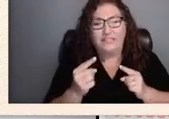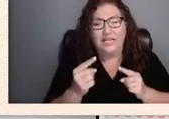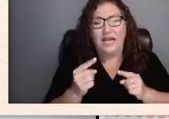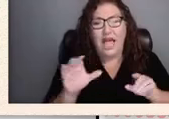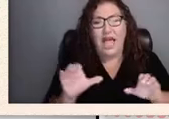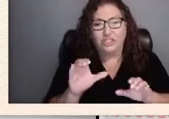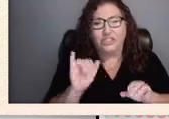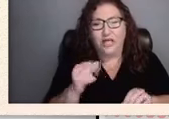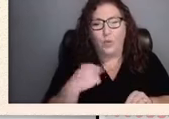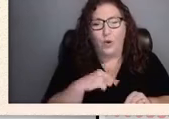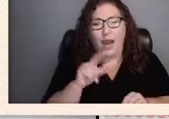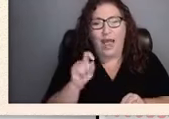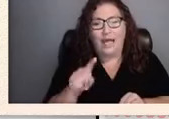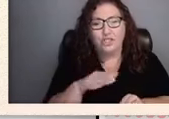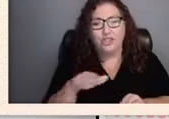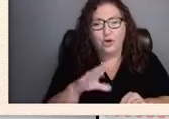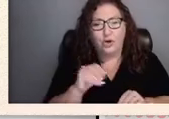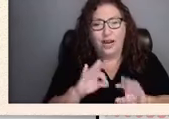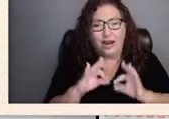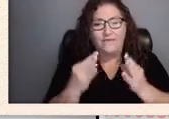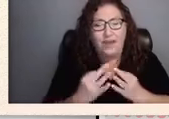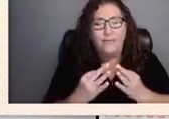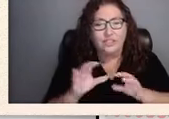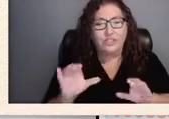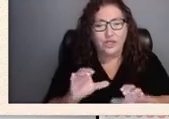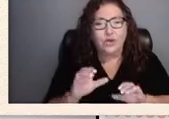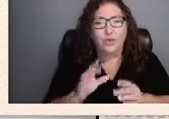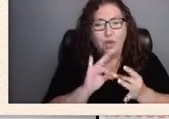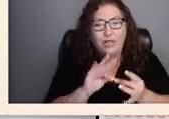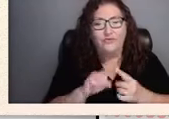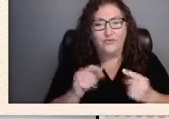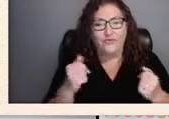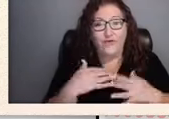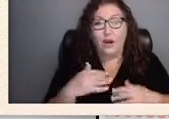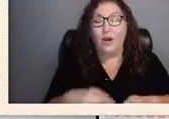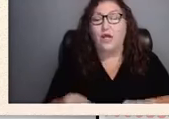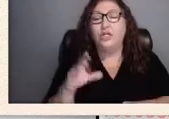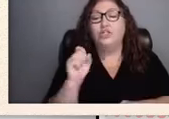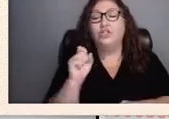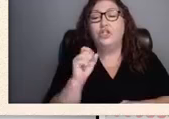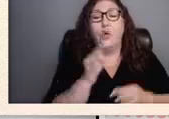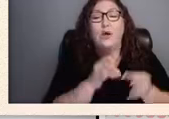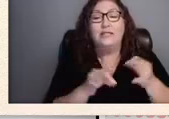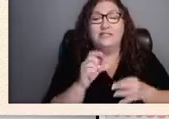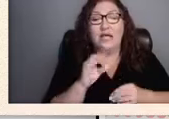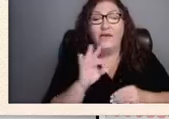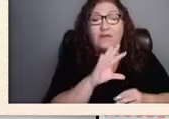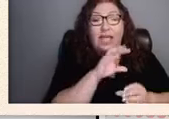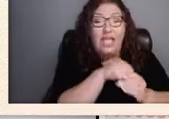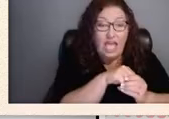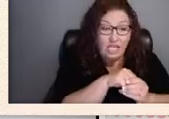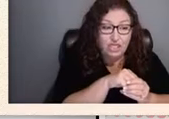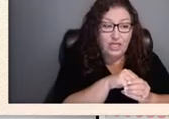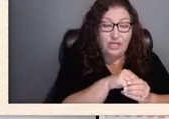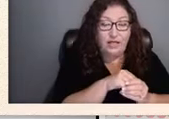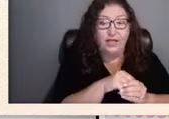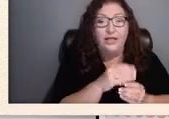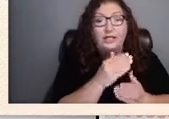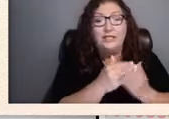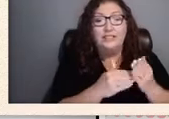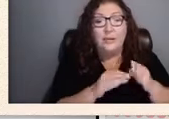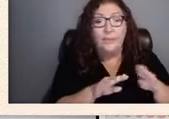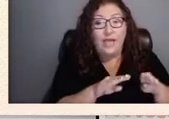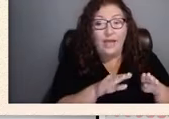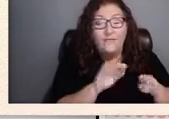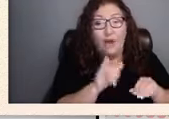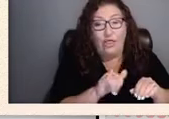to take relative to their fears. So rather than engaging in some behavior that is avoidant when